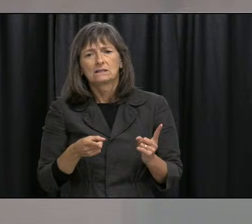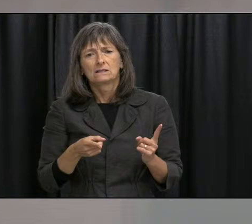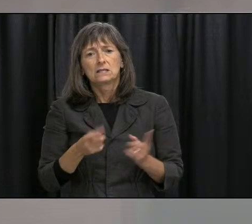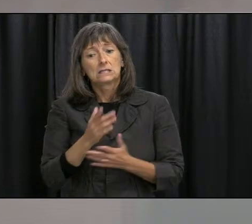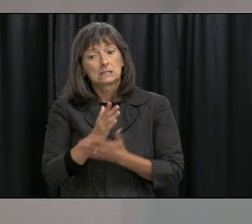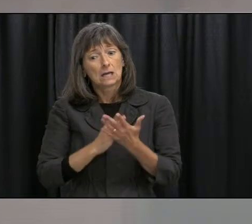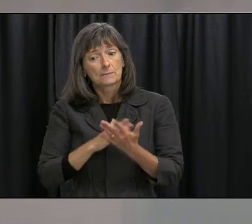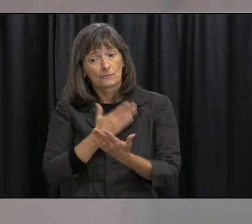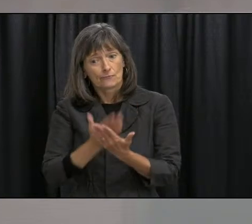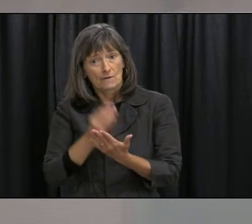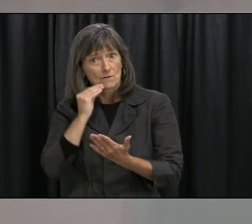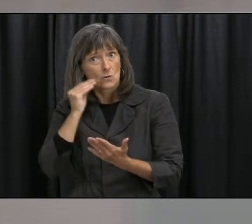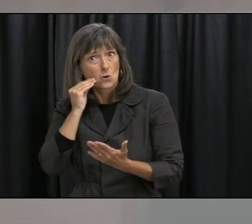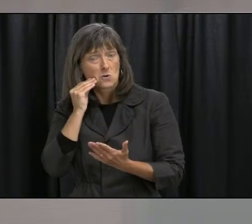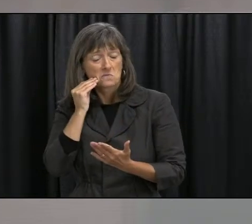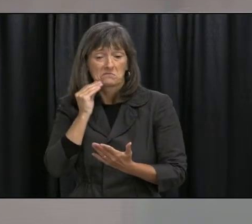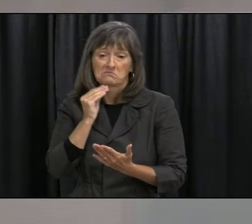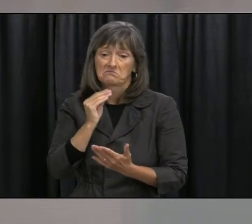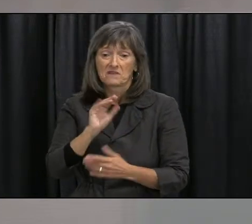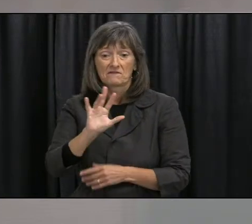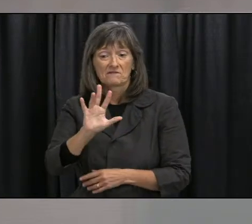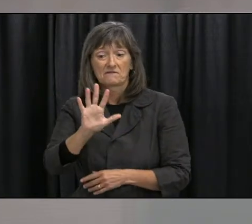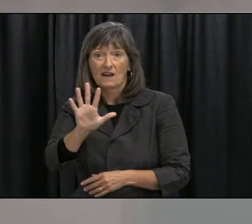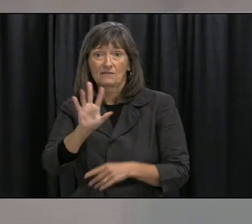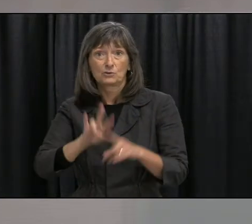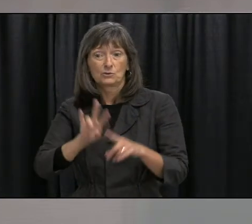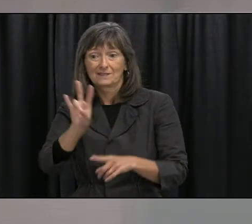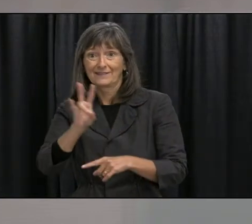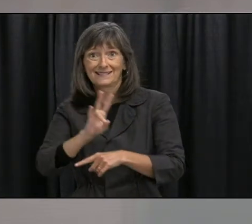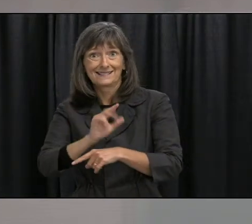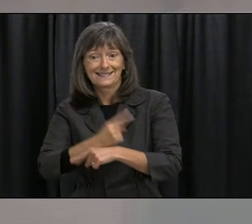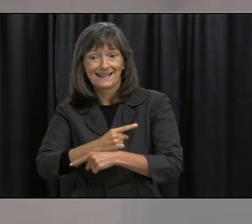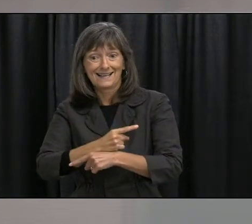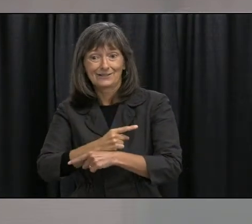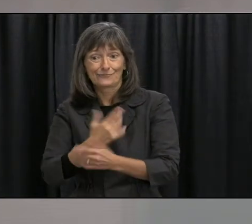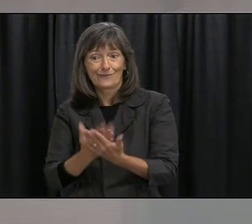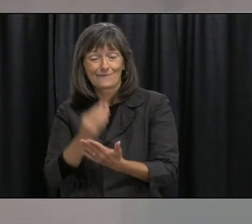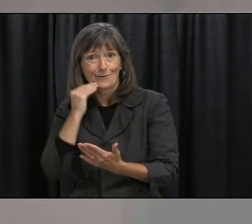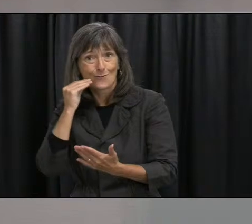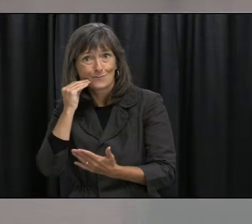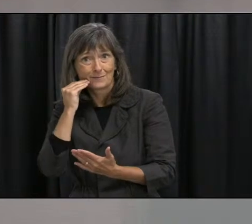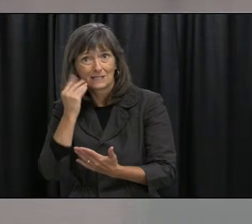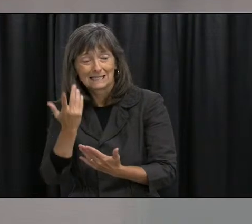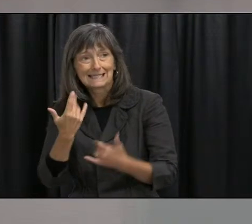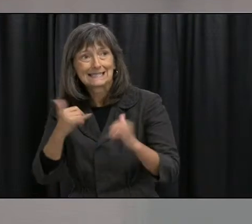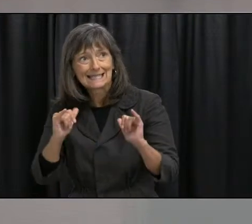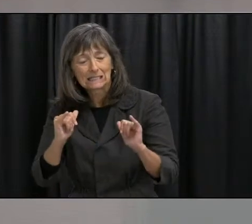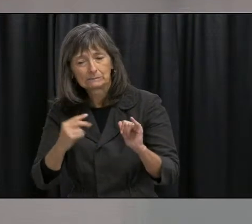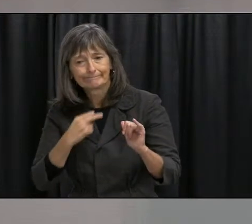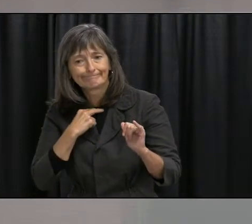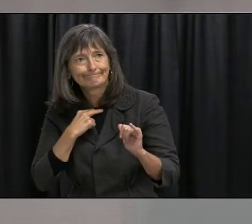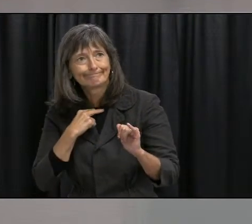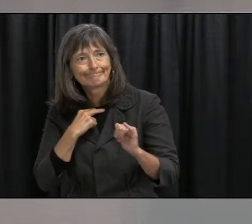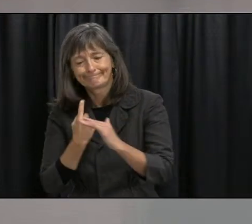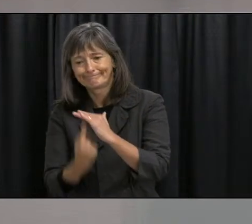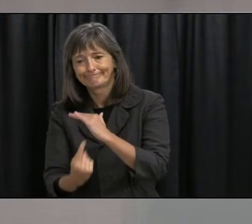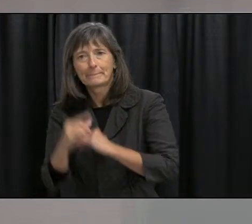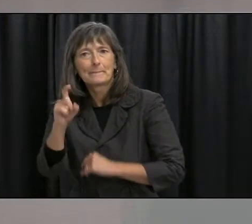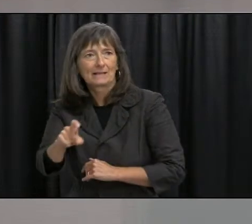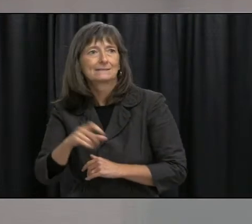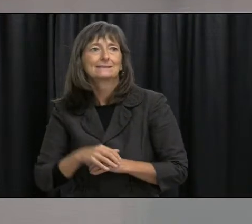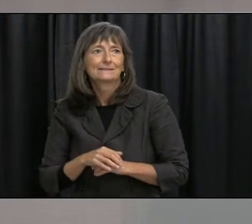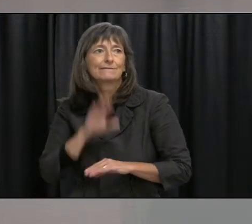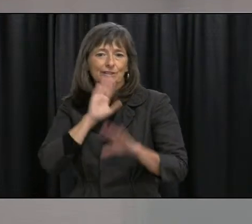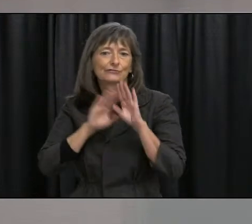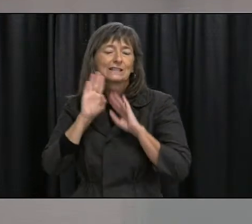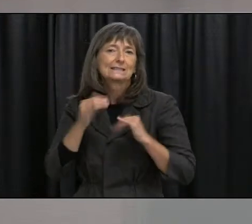only home between 5 to 7 days. So quite frustrated, quite upset that they are still in the same predicament today as